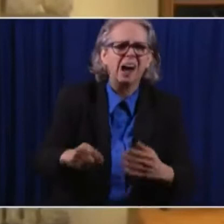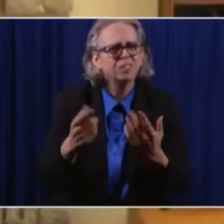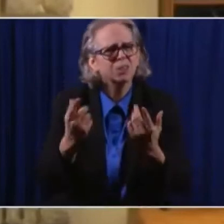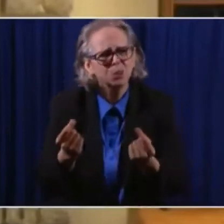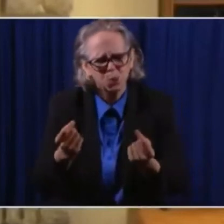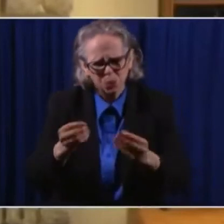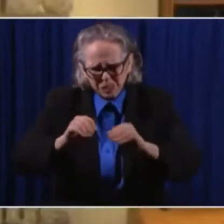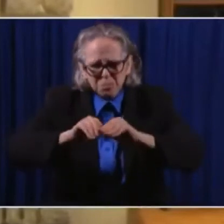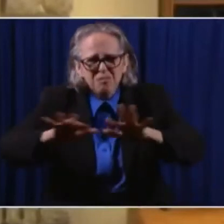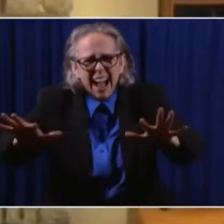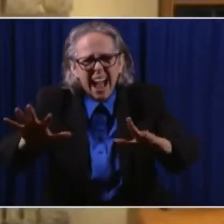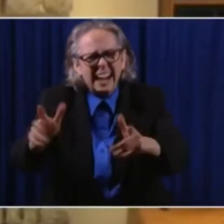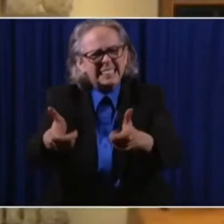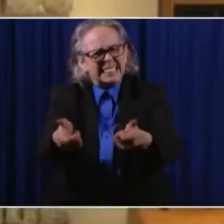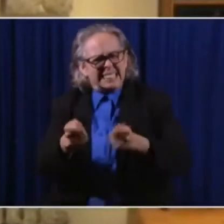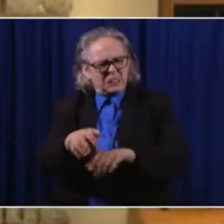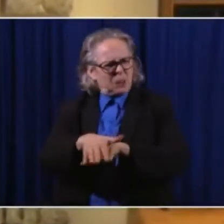literally have to build